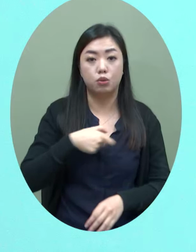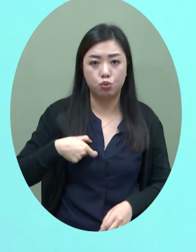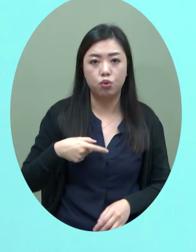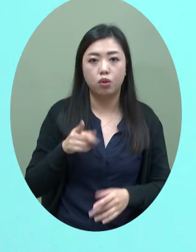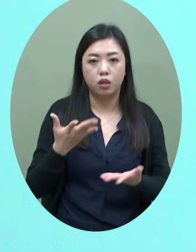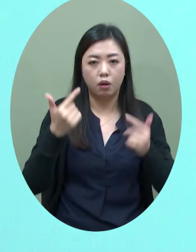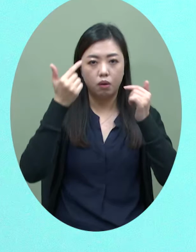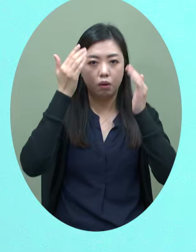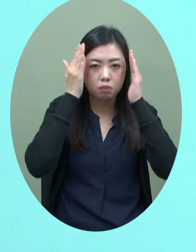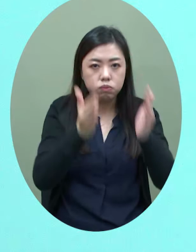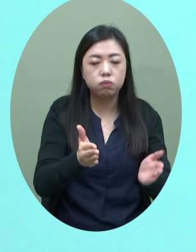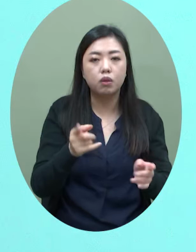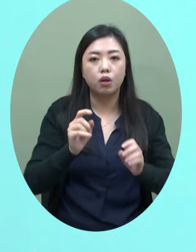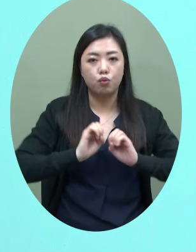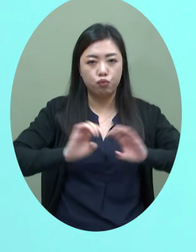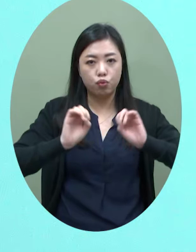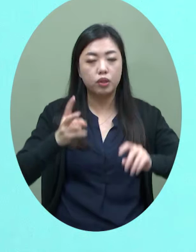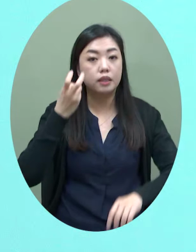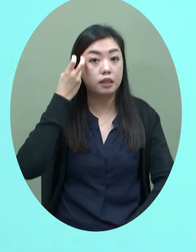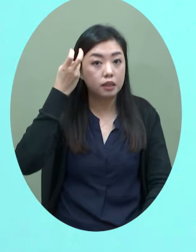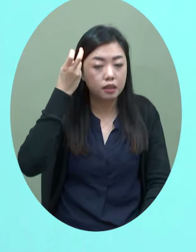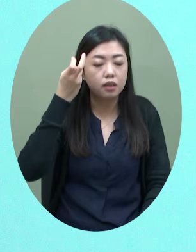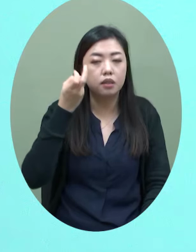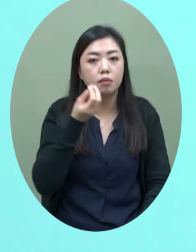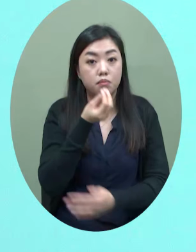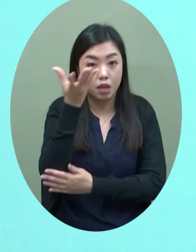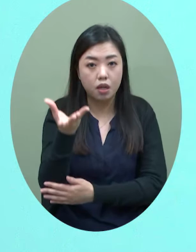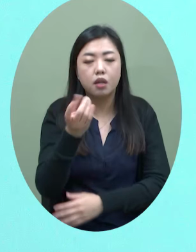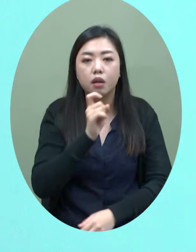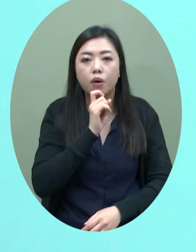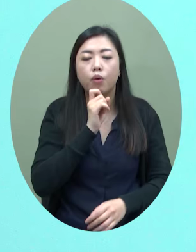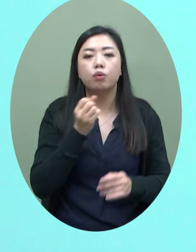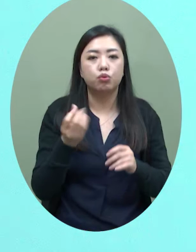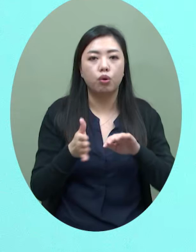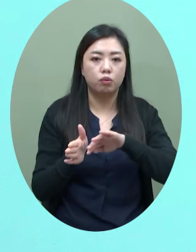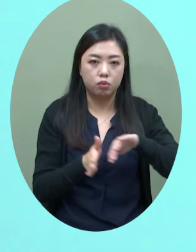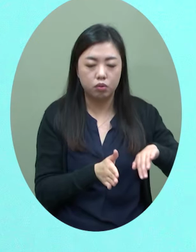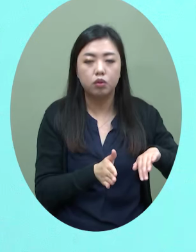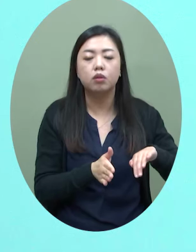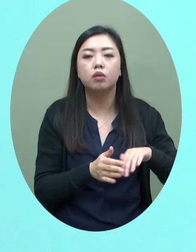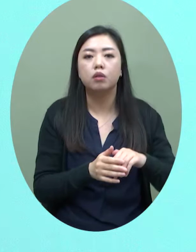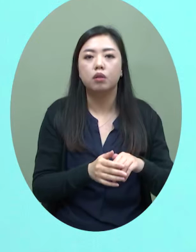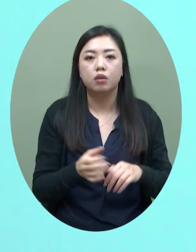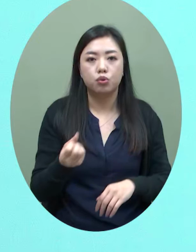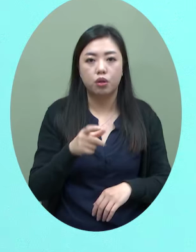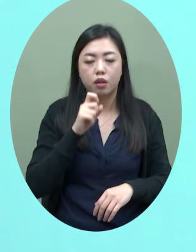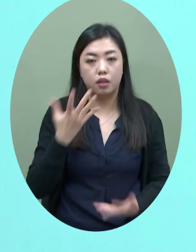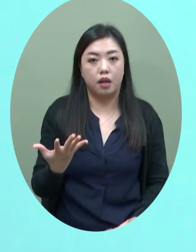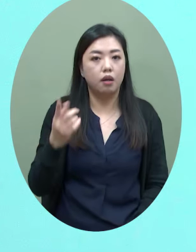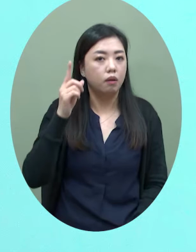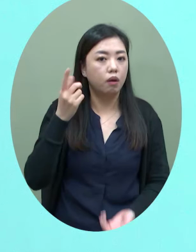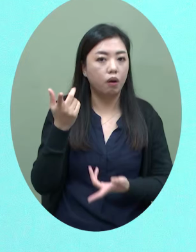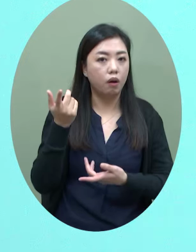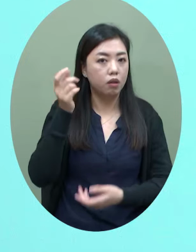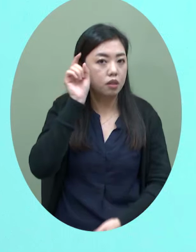some 1,000 people will be met by the mainland officials in these 3 days. So I'm sure that you will